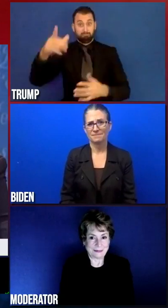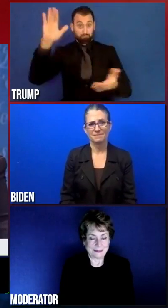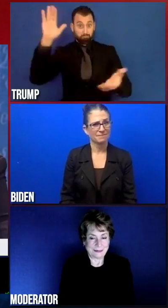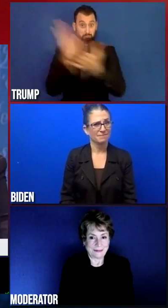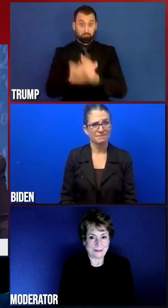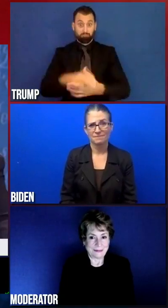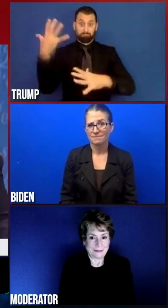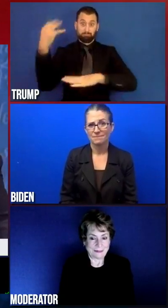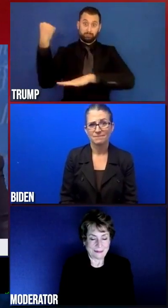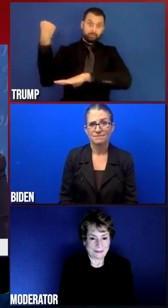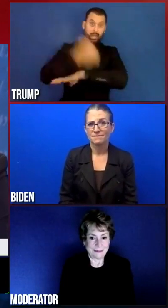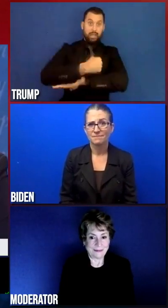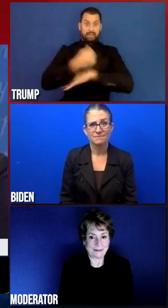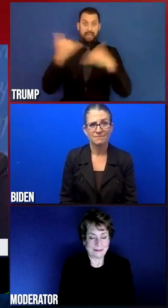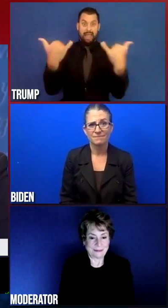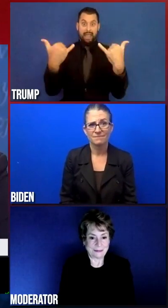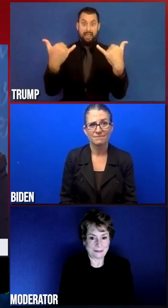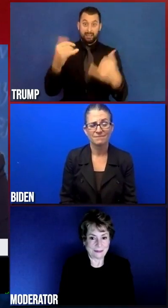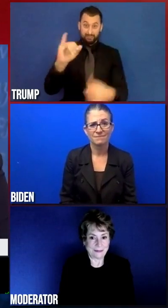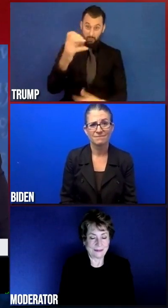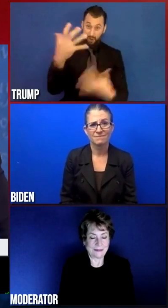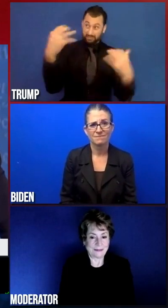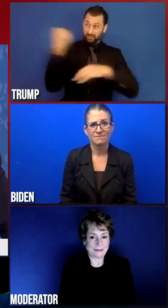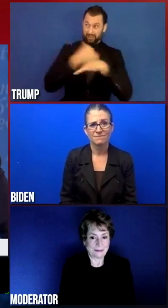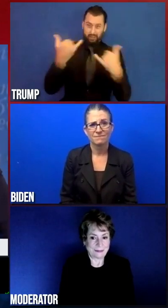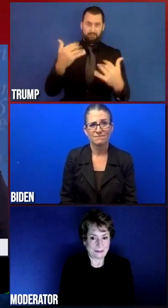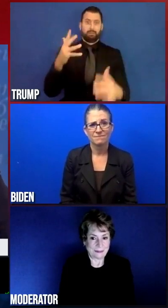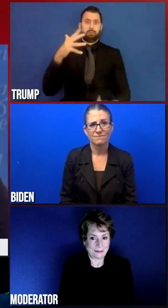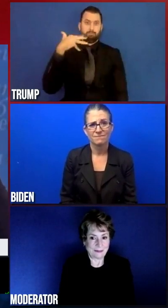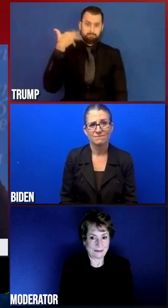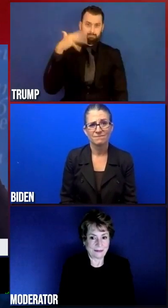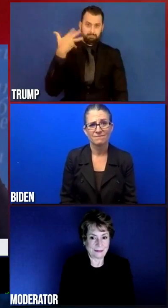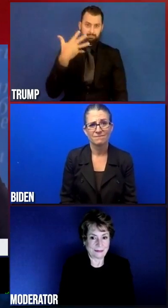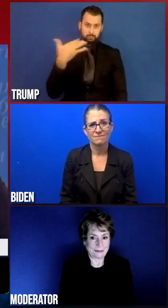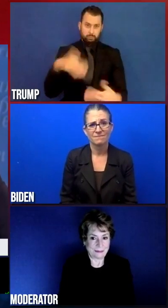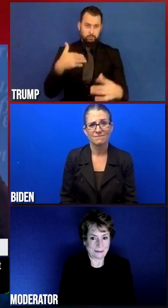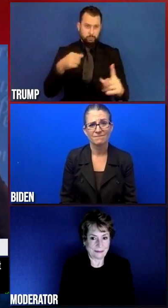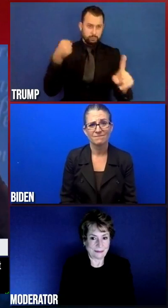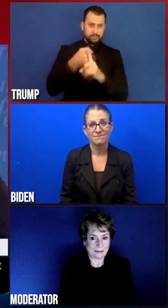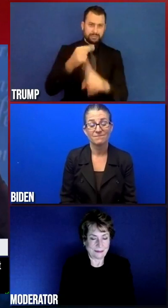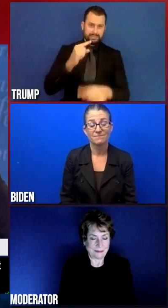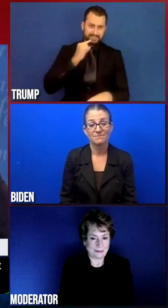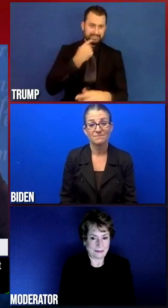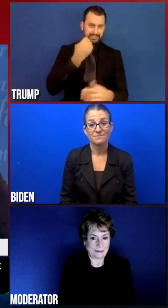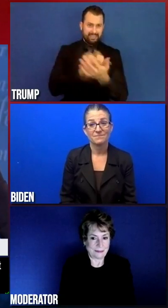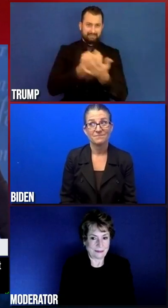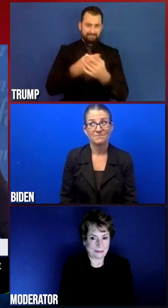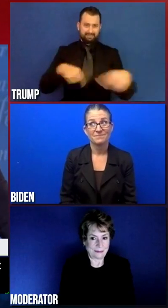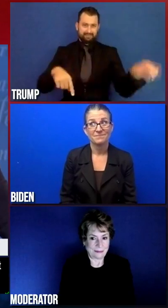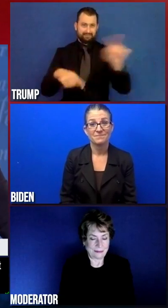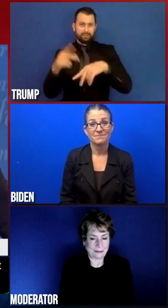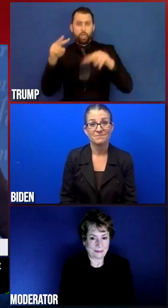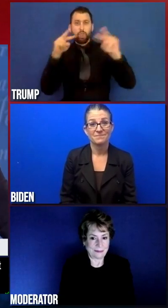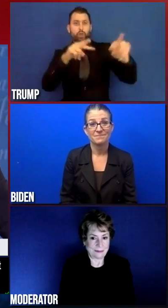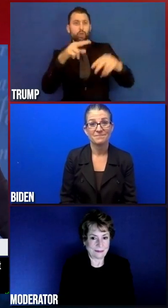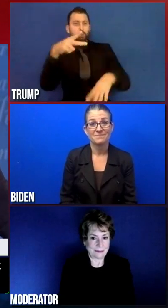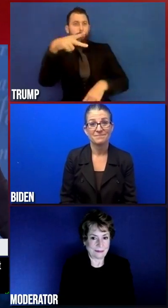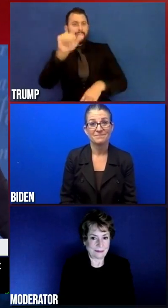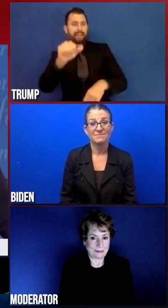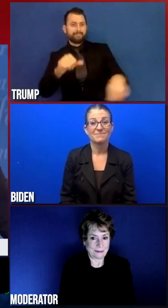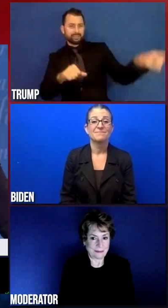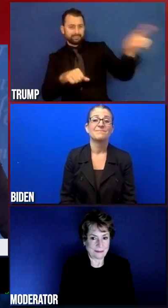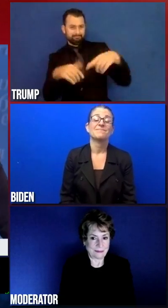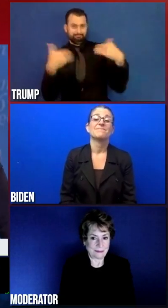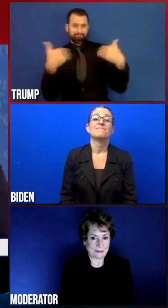Pennsylvania, if you look at certain states that have been shut down, they have Democrat governors all. One of the reasons they're shut down is because they want to keep it shut down until after